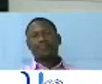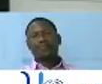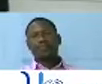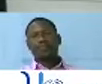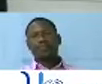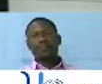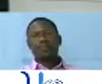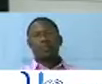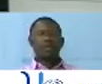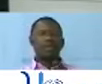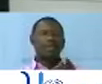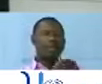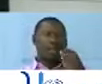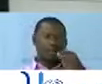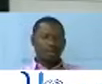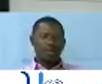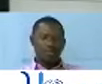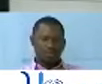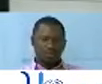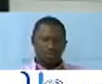that letter was forwarded